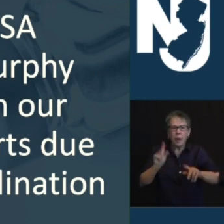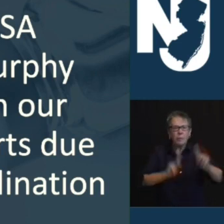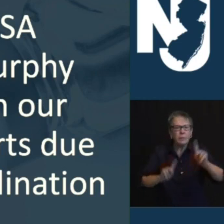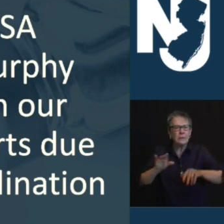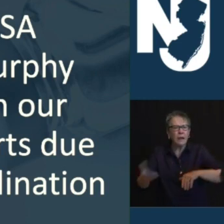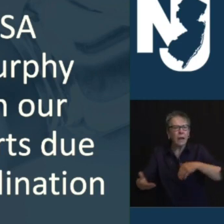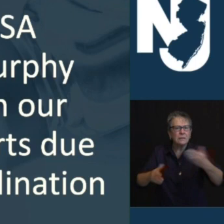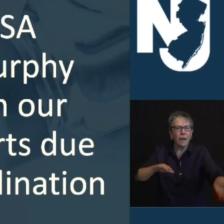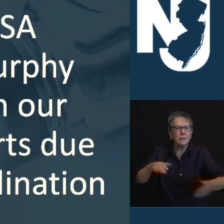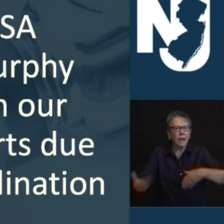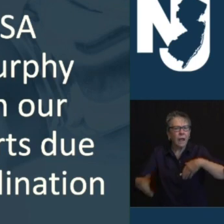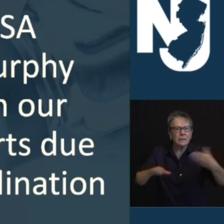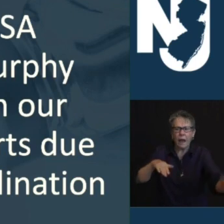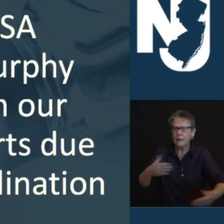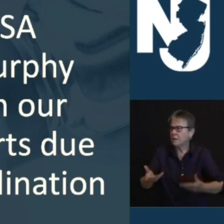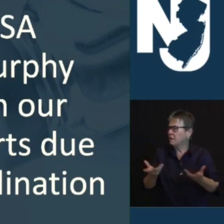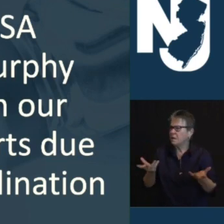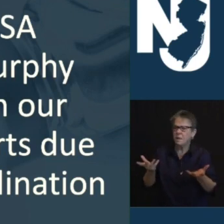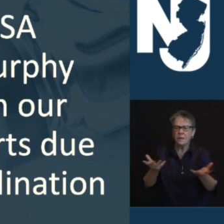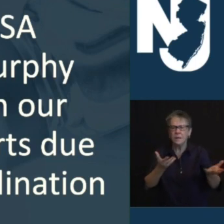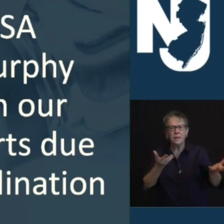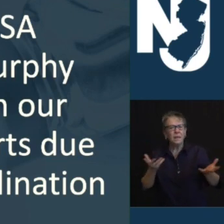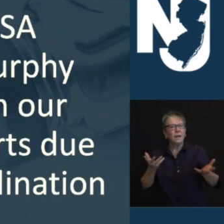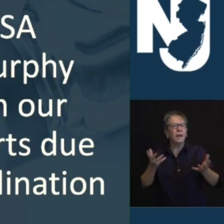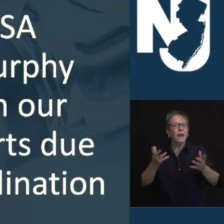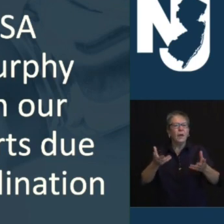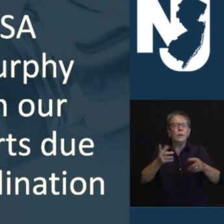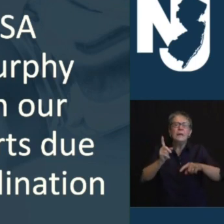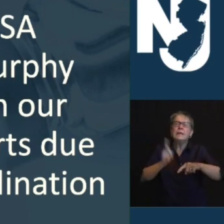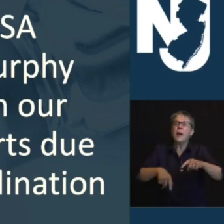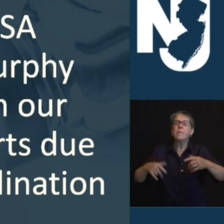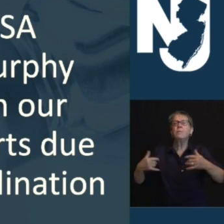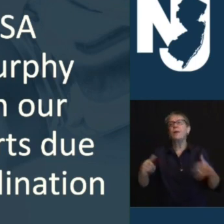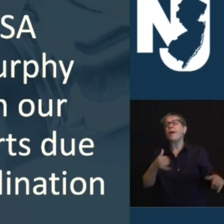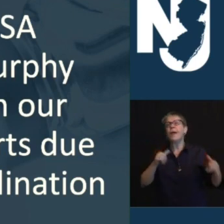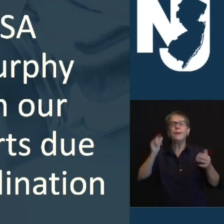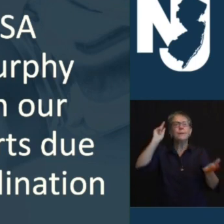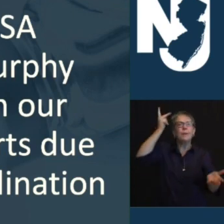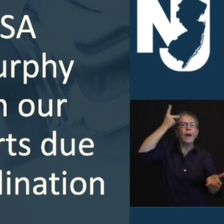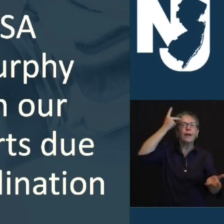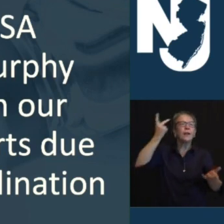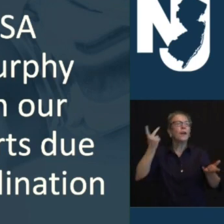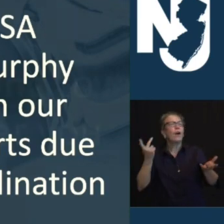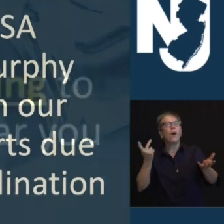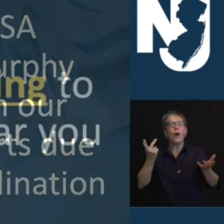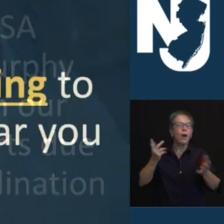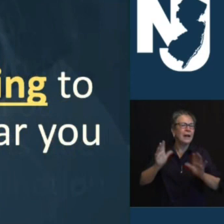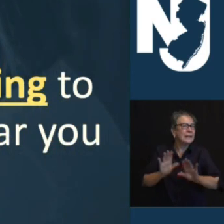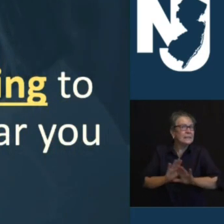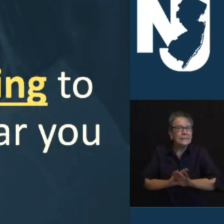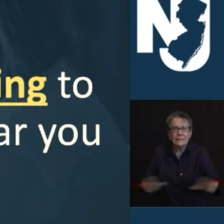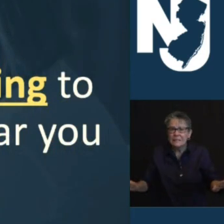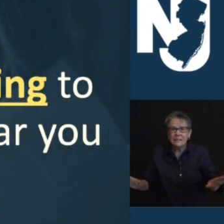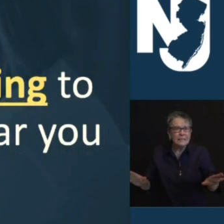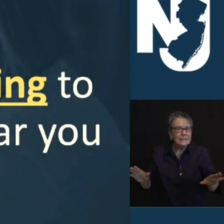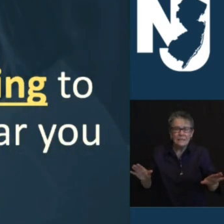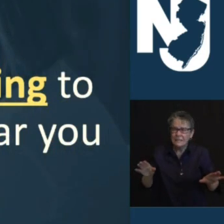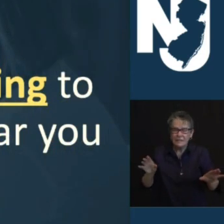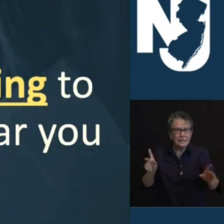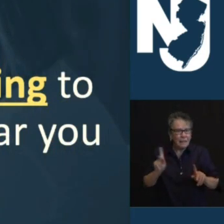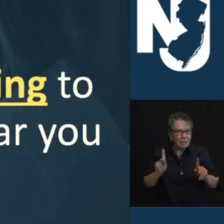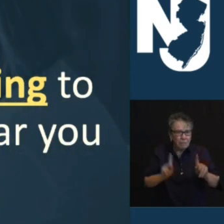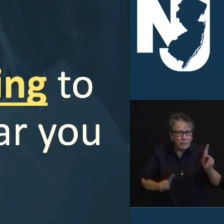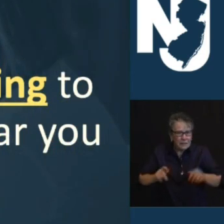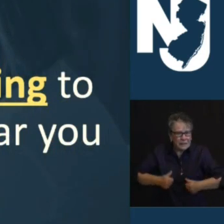country. And we have to stop playing politics with their lives. So while we fight on this front, we are